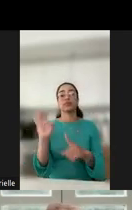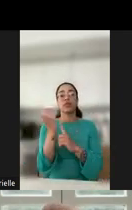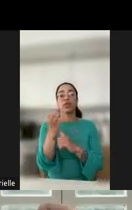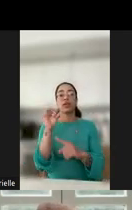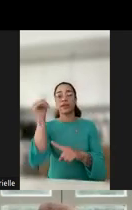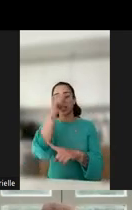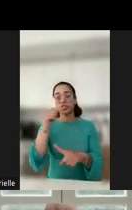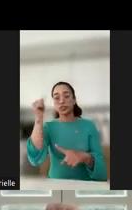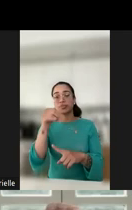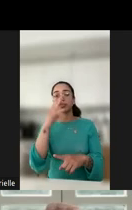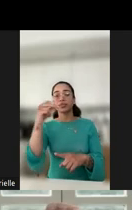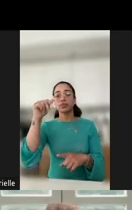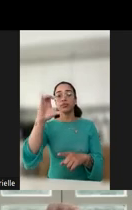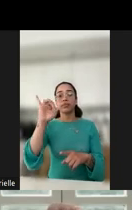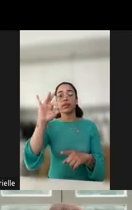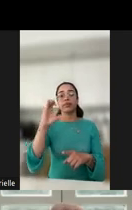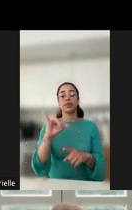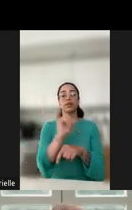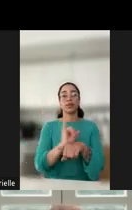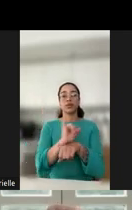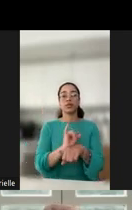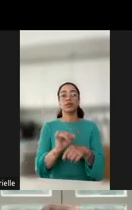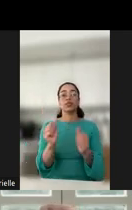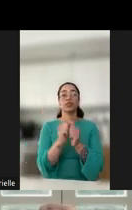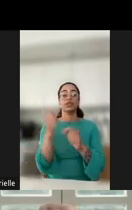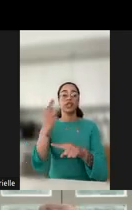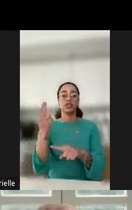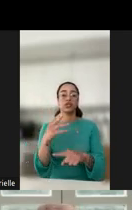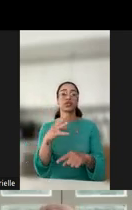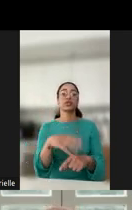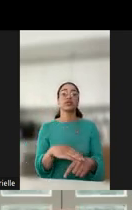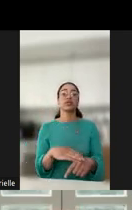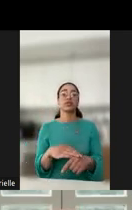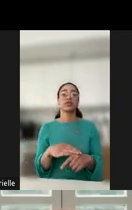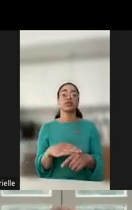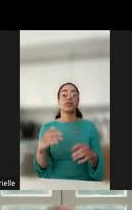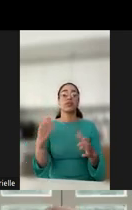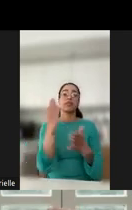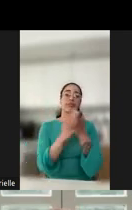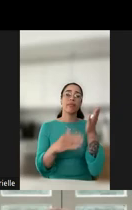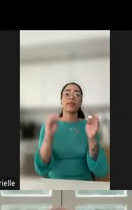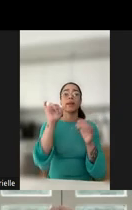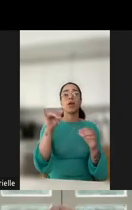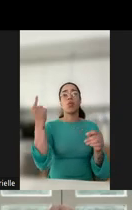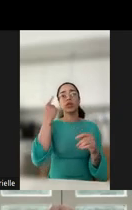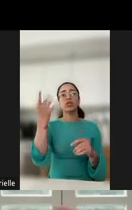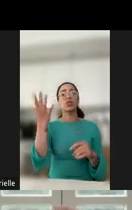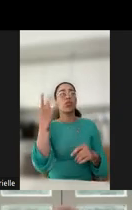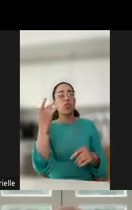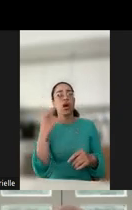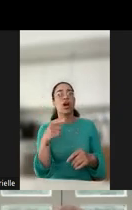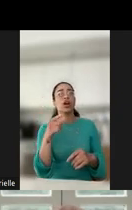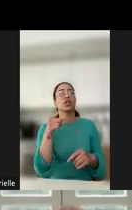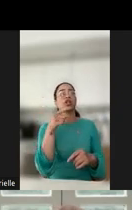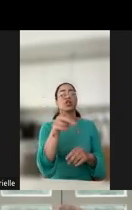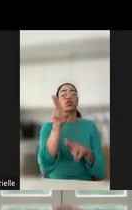to the history, culture, and achievements of the US. So one may wonder why we use the month